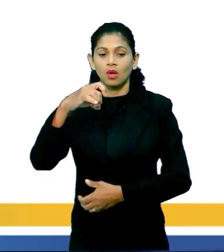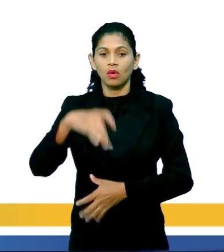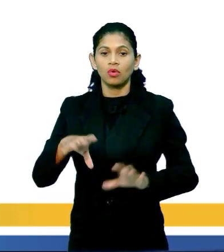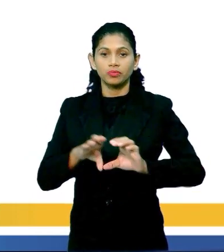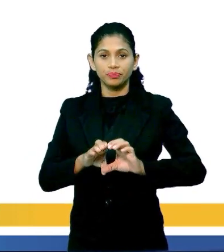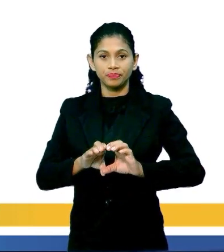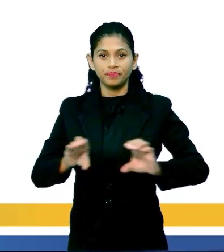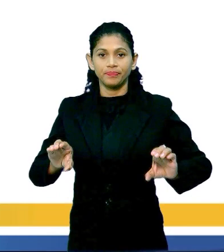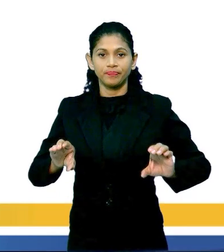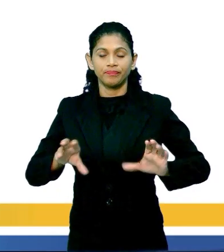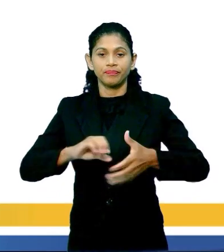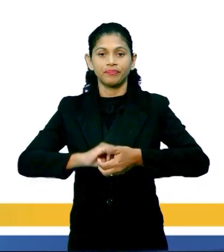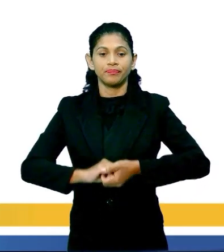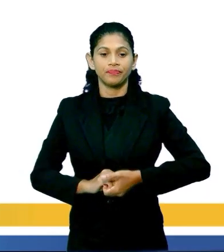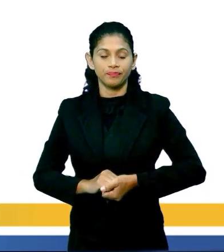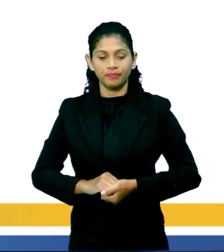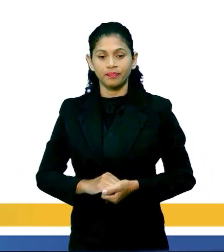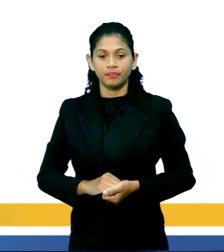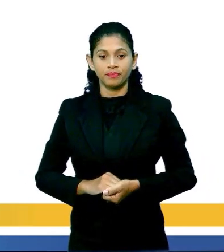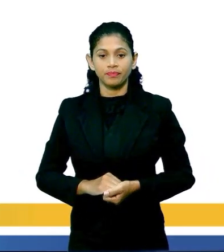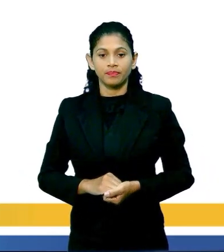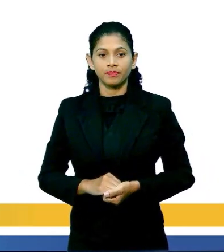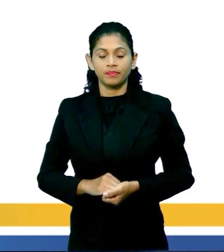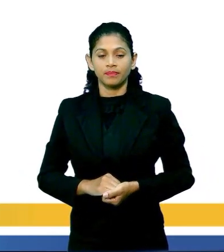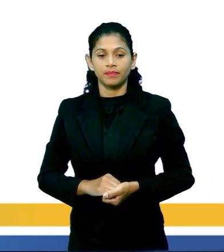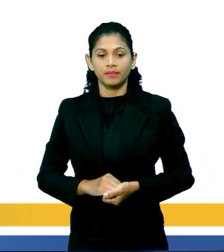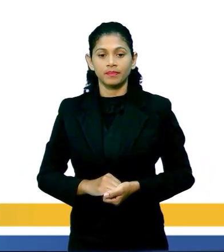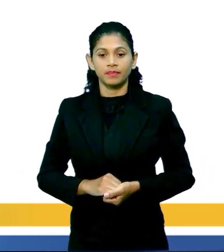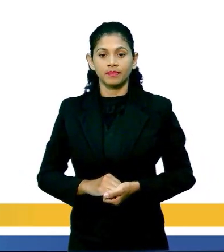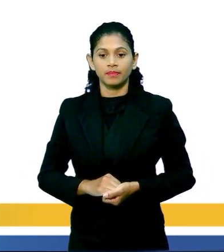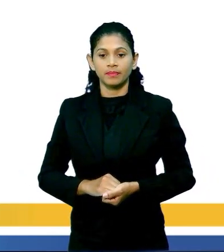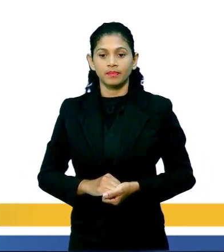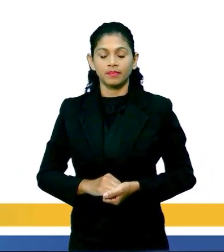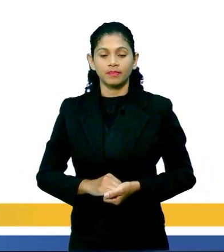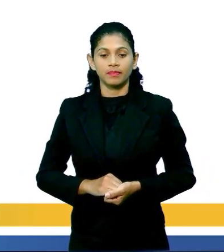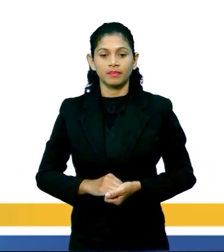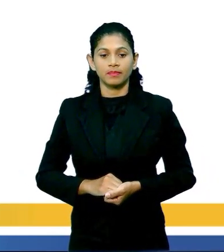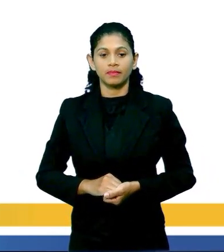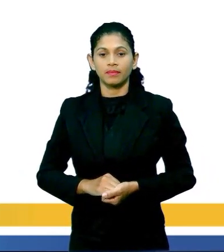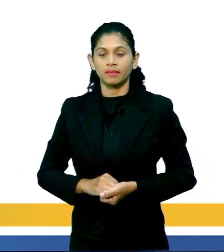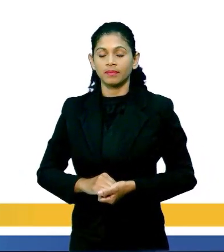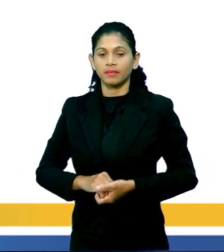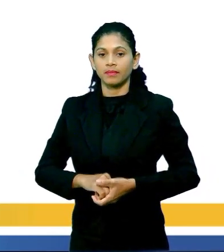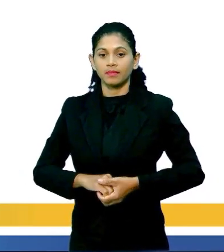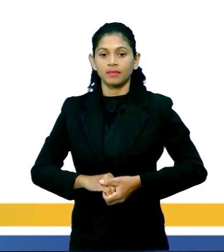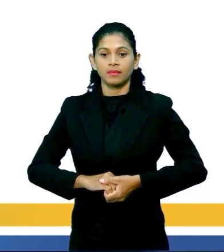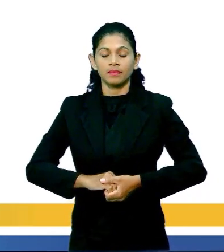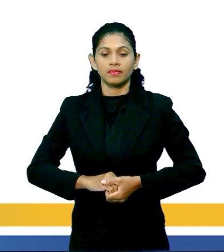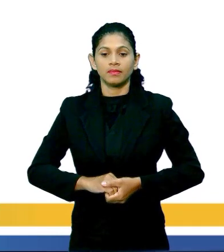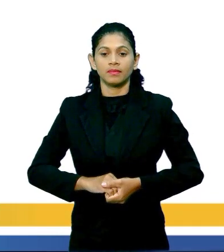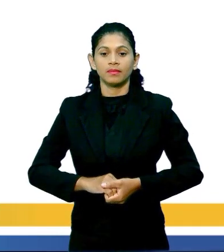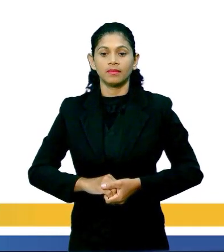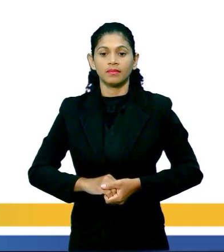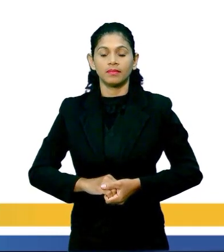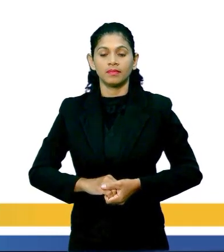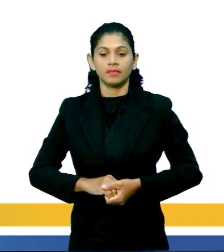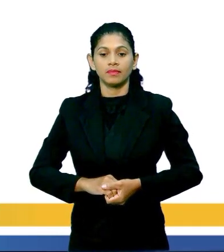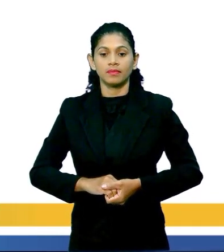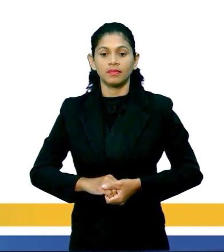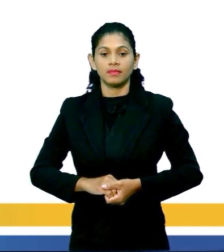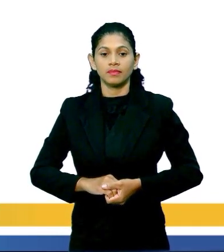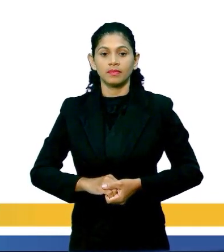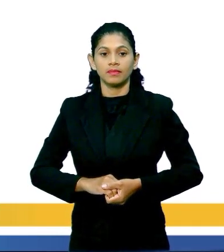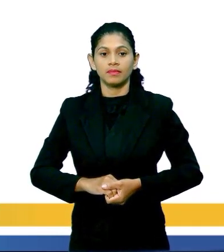parágrafo, UNICEF also engaged with a range of civil society organizations whose very